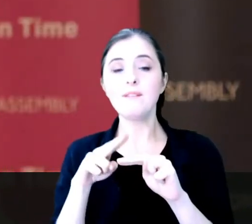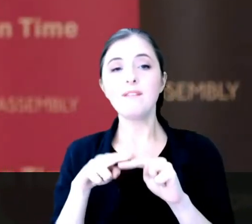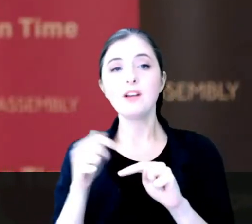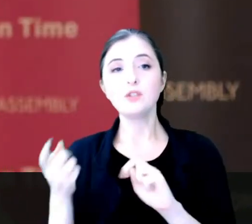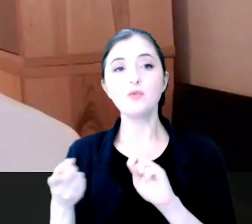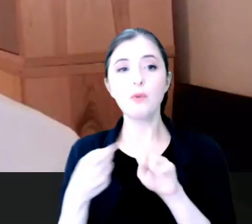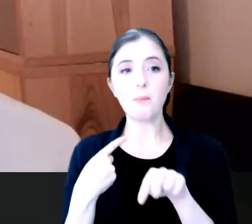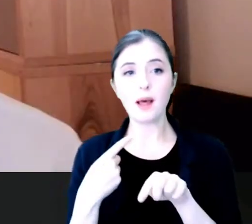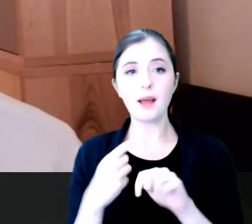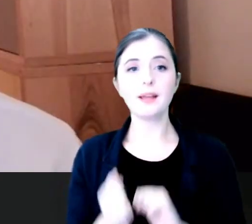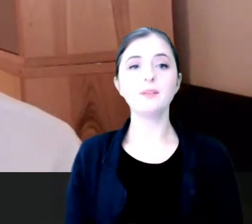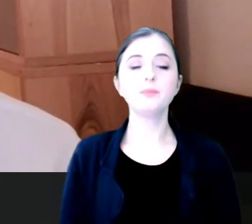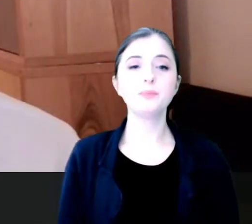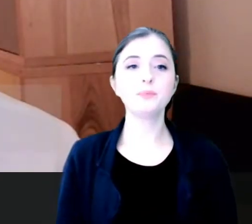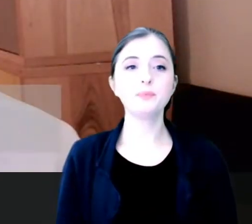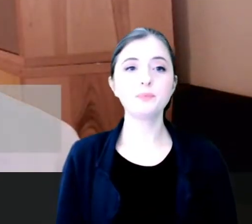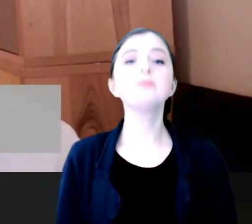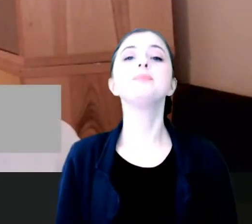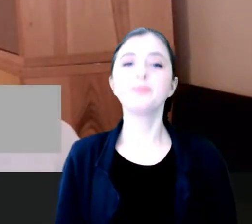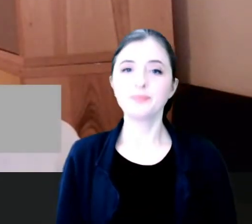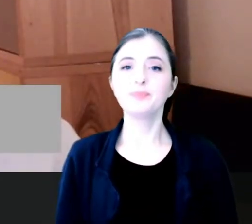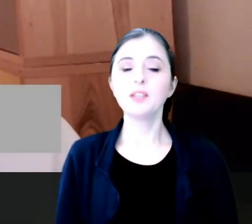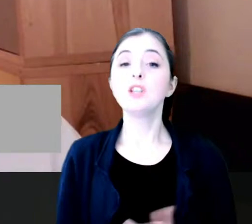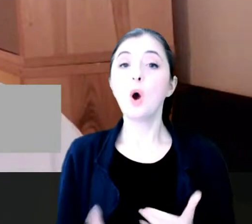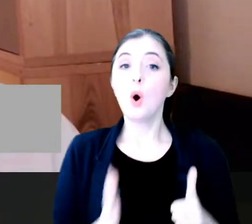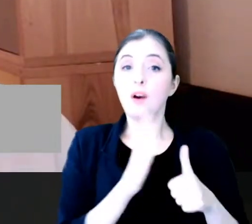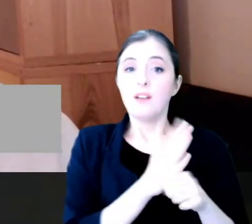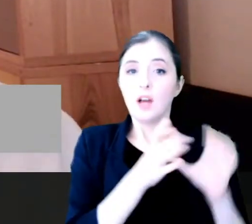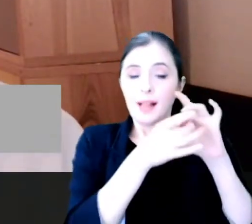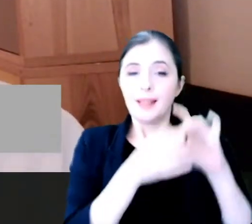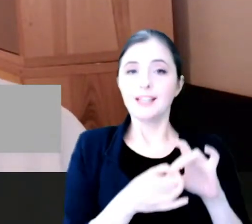absolutely. First on cladding, look, the